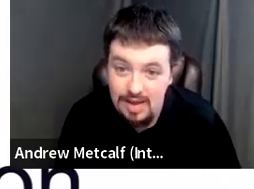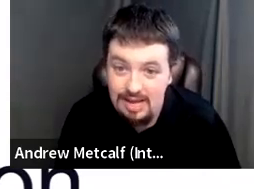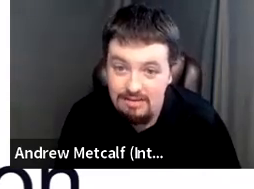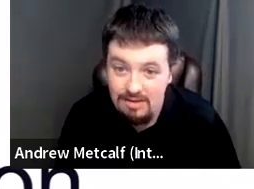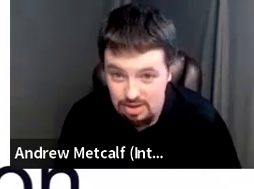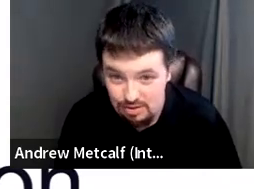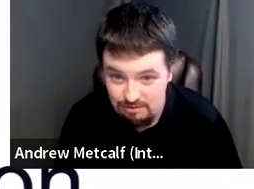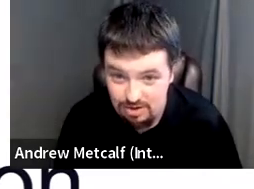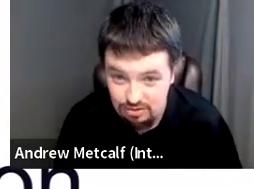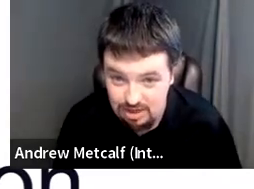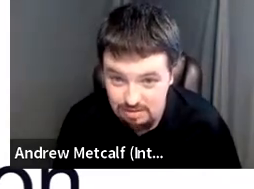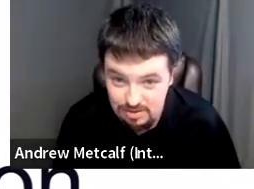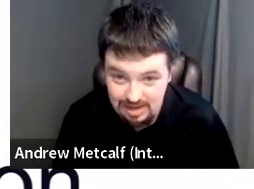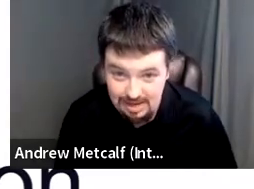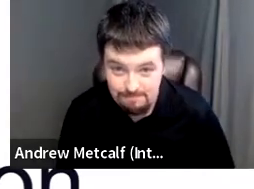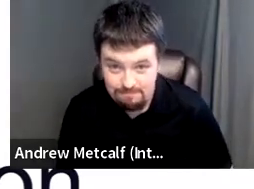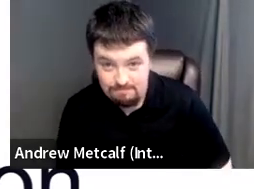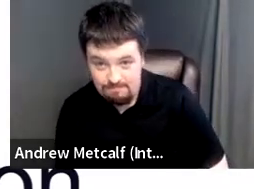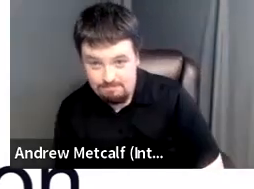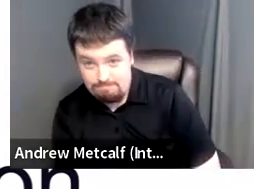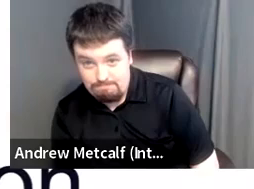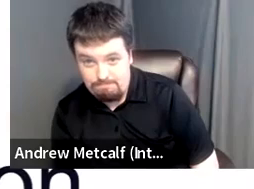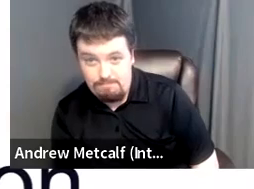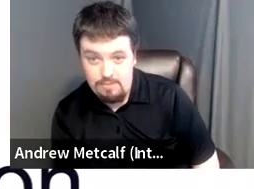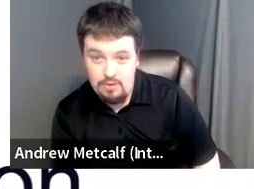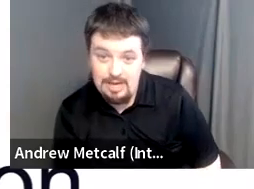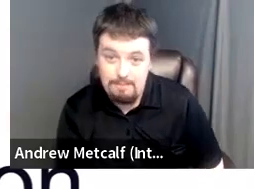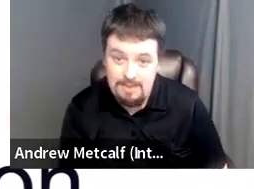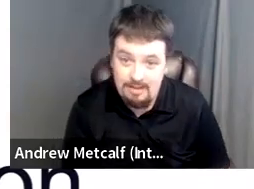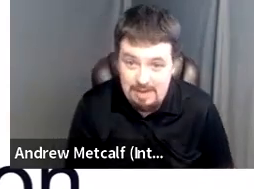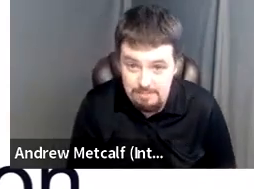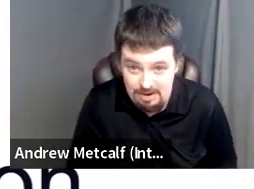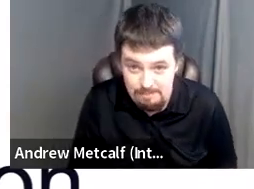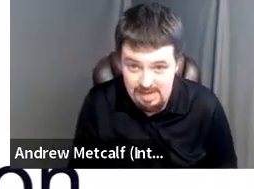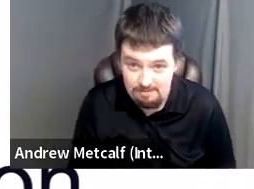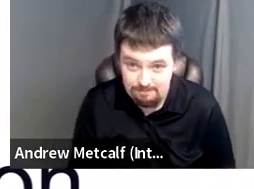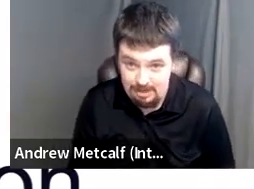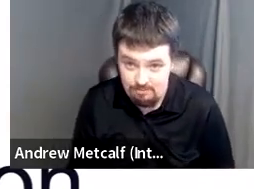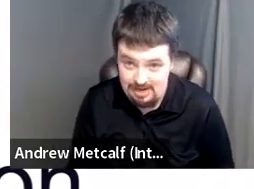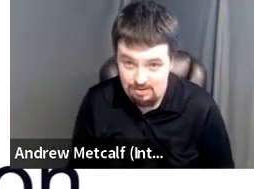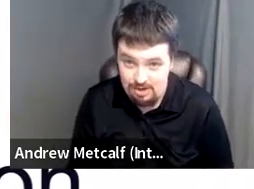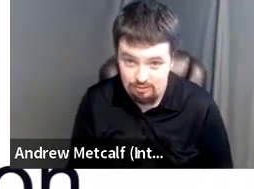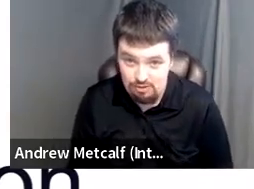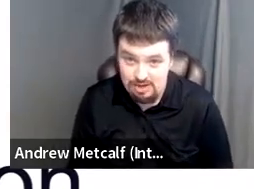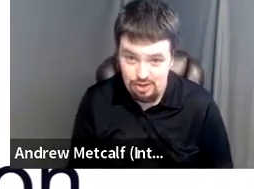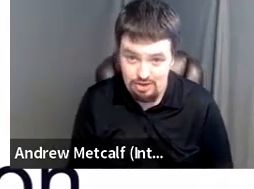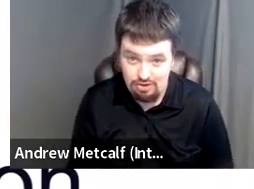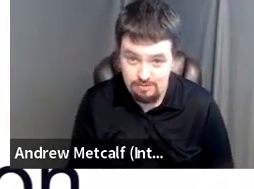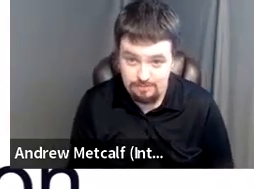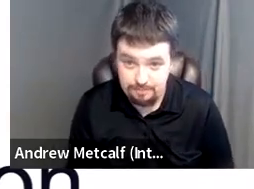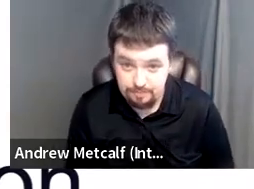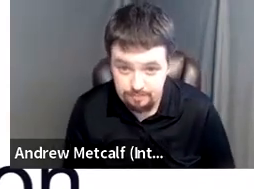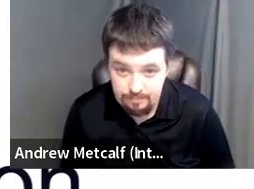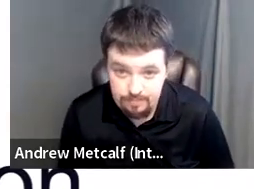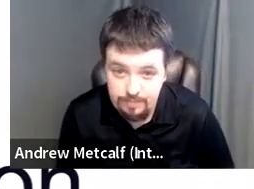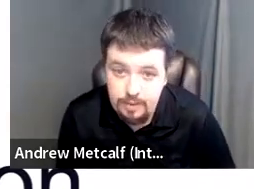different ways you can visually communicate. You can get a piece of paper and a pen and write down notes. You can gesture,